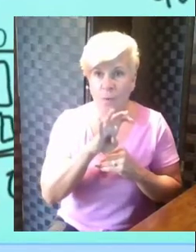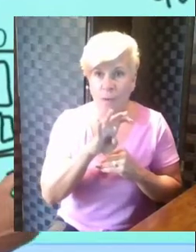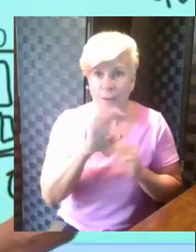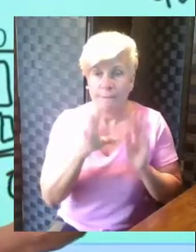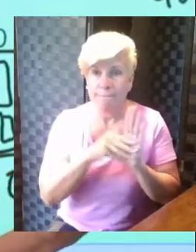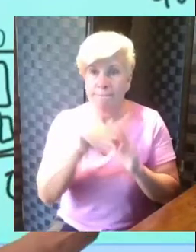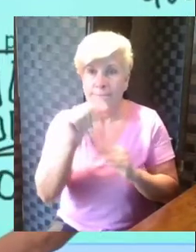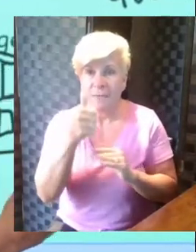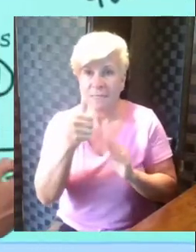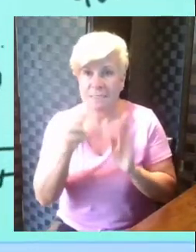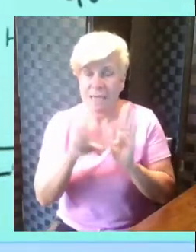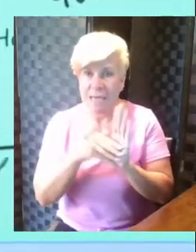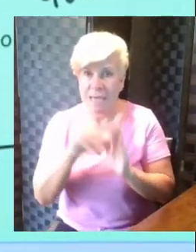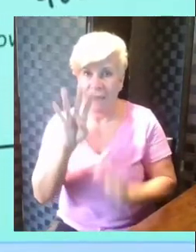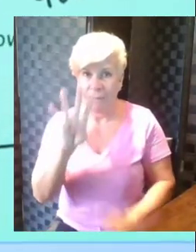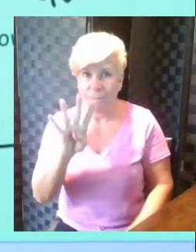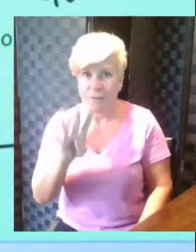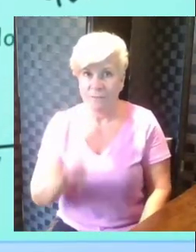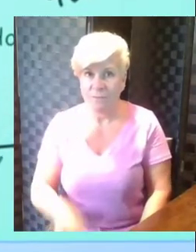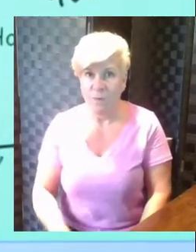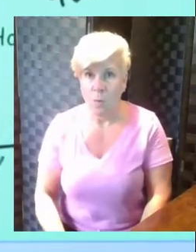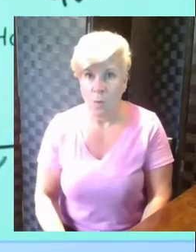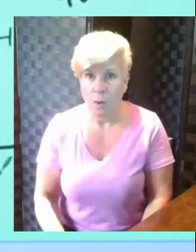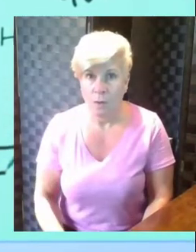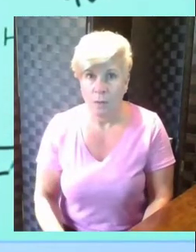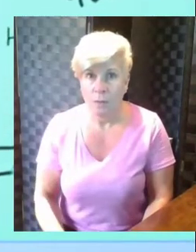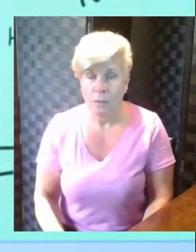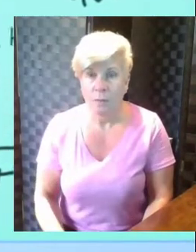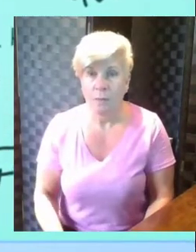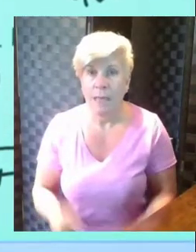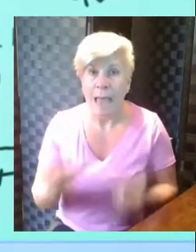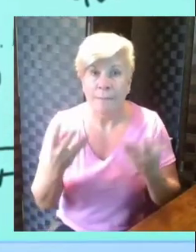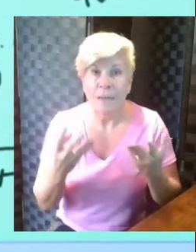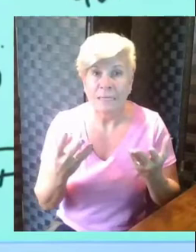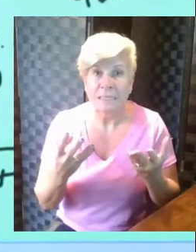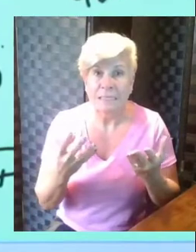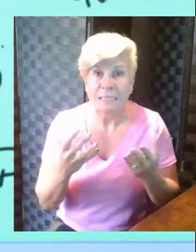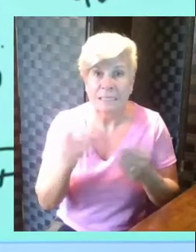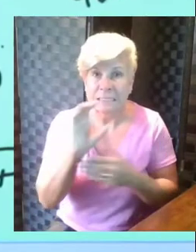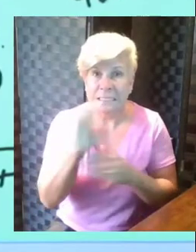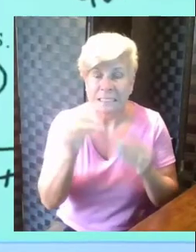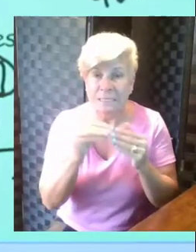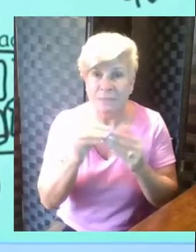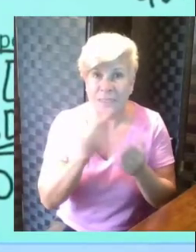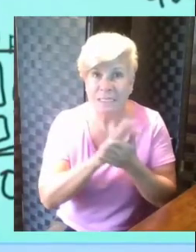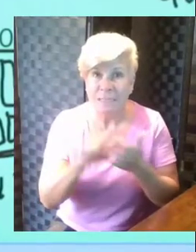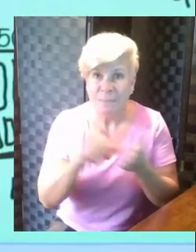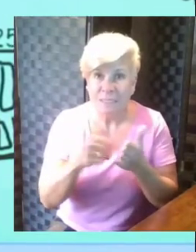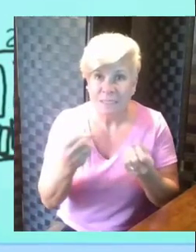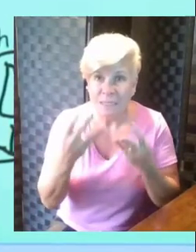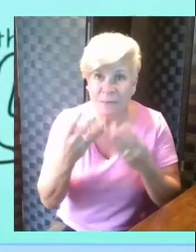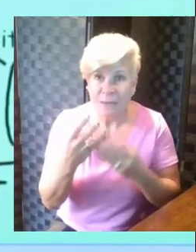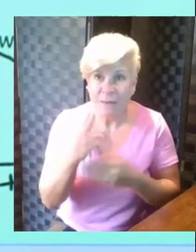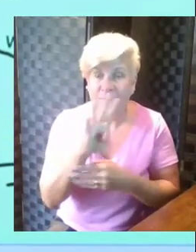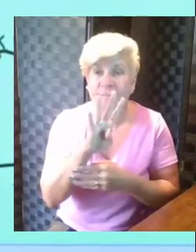take 400 plus 10 plus 4, how many clean pages does Mia have left?